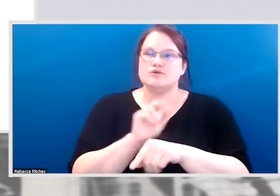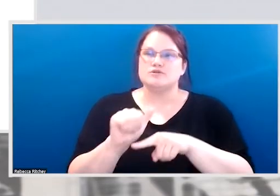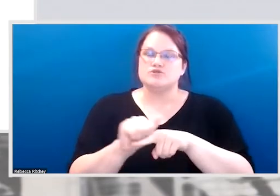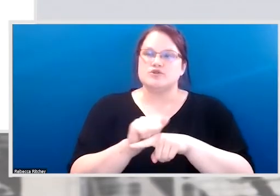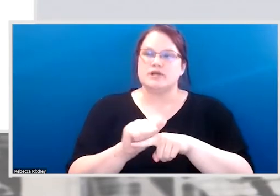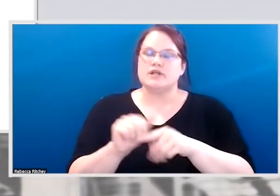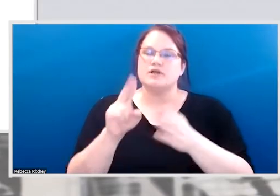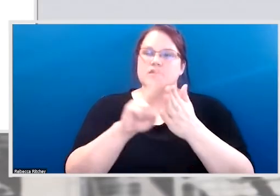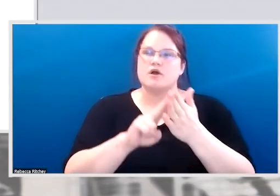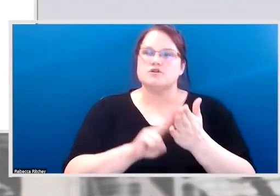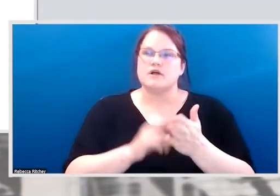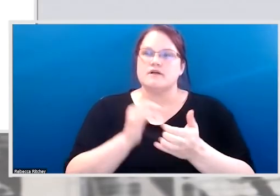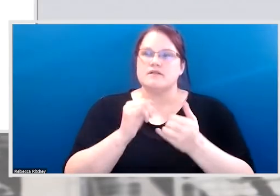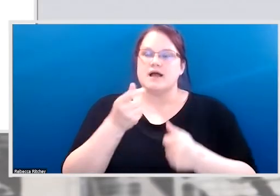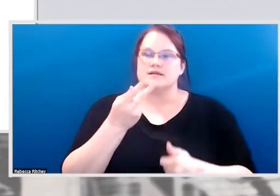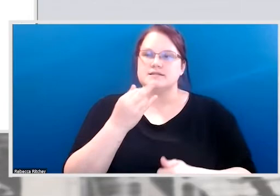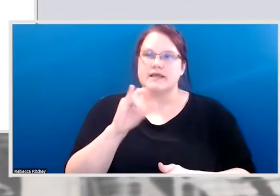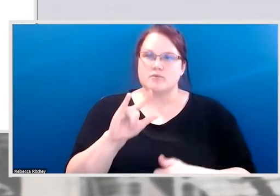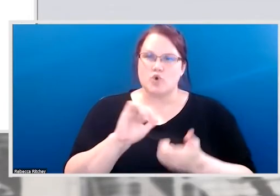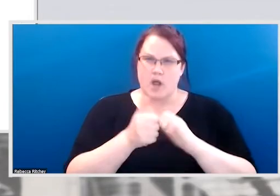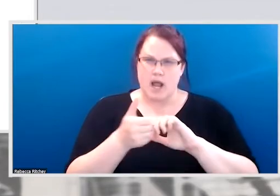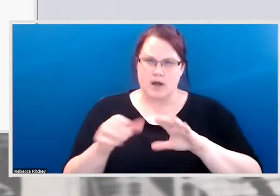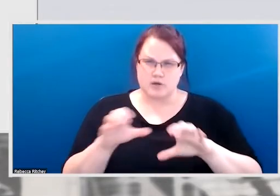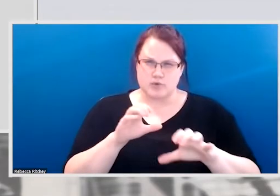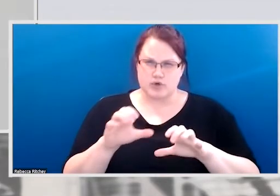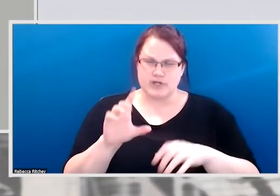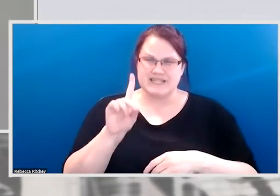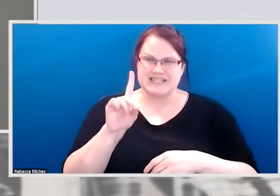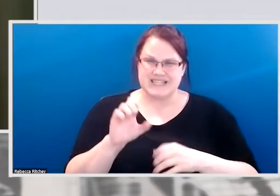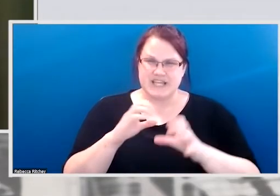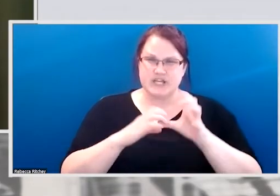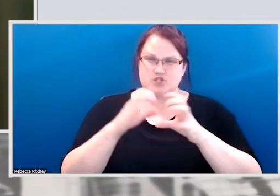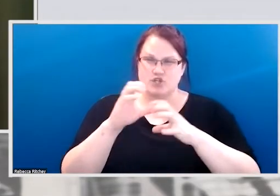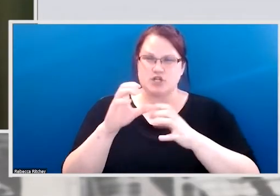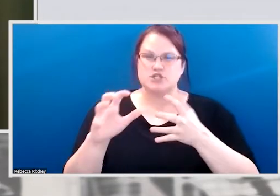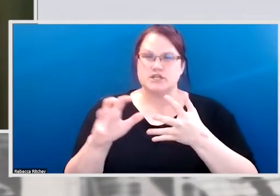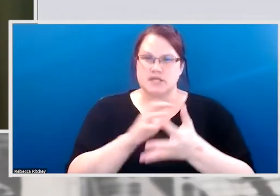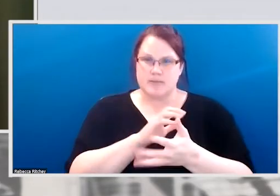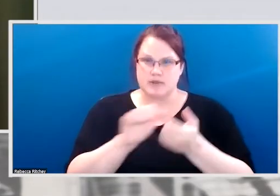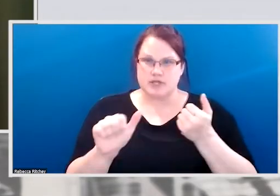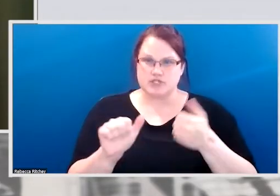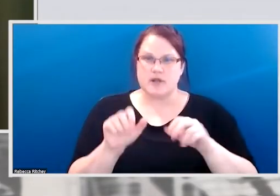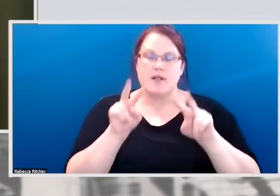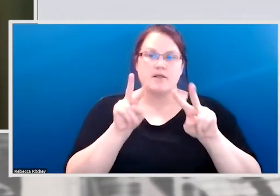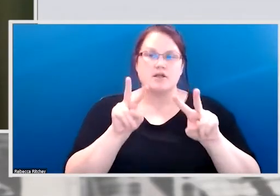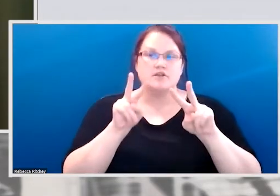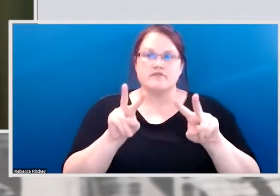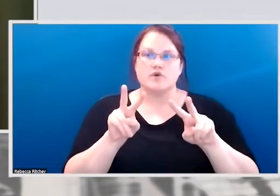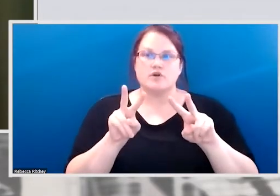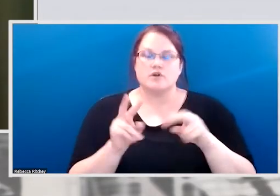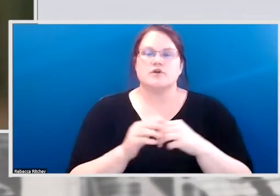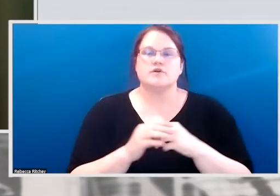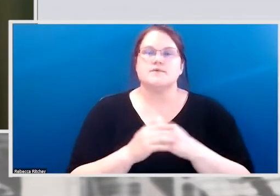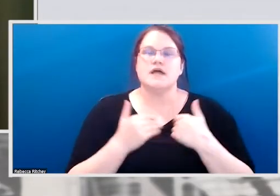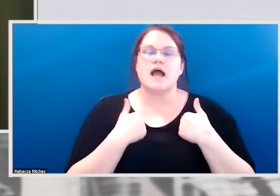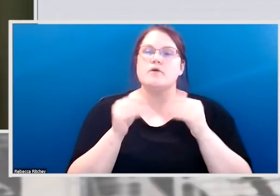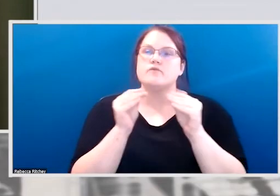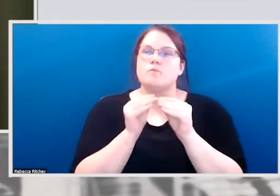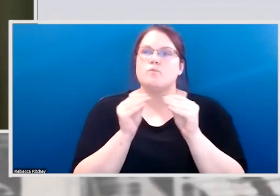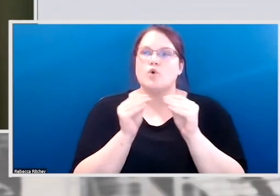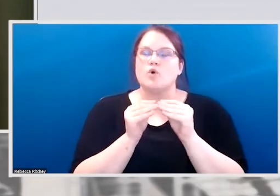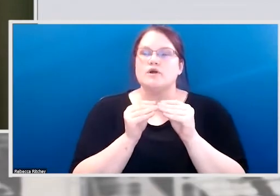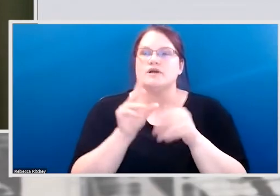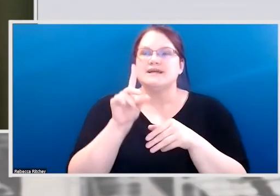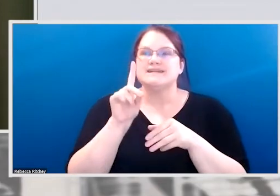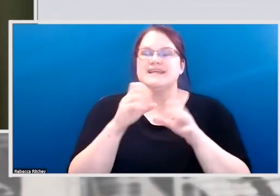contractors this past April on how to perform a deconstruction demolition. So we're looking forward to reporting out more on a few